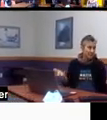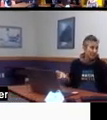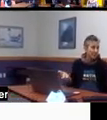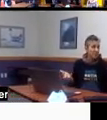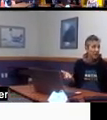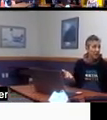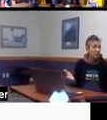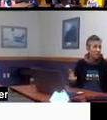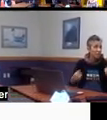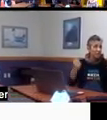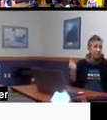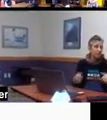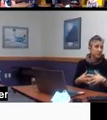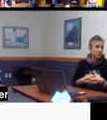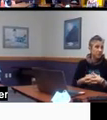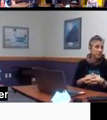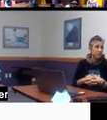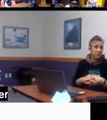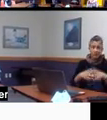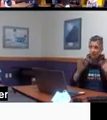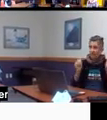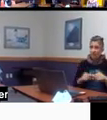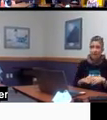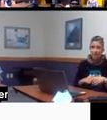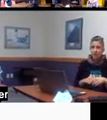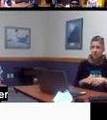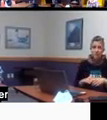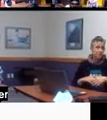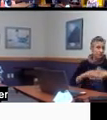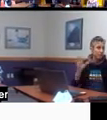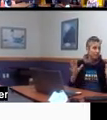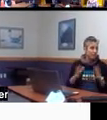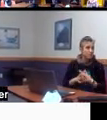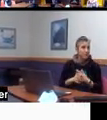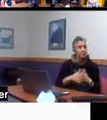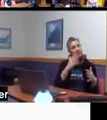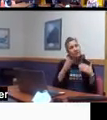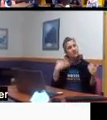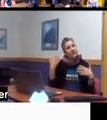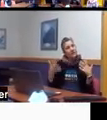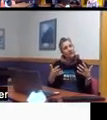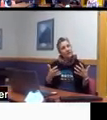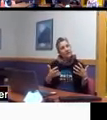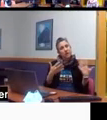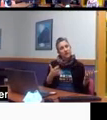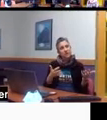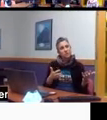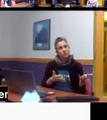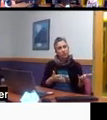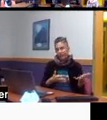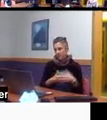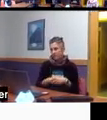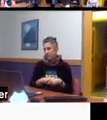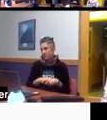because it very well may not. You know, what if they come in and they're having a great day and nothing happens? But I think just having this